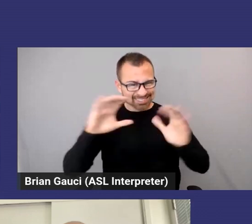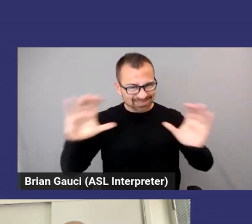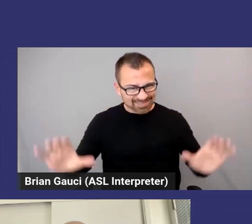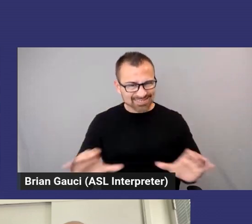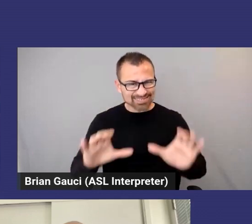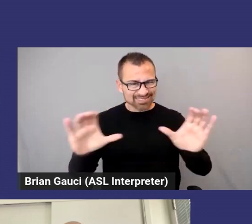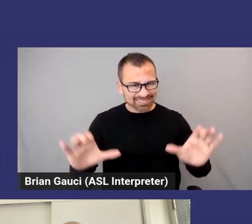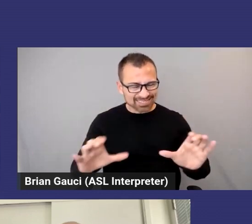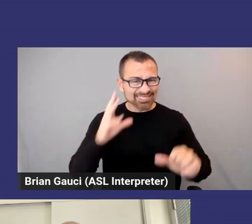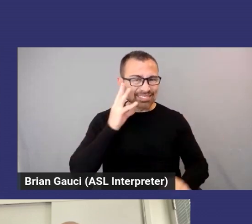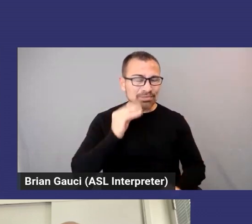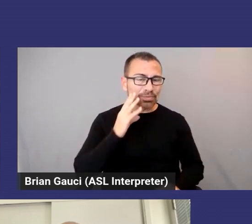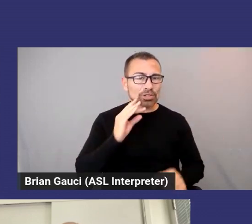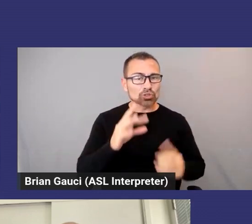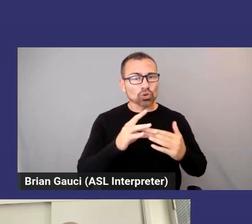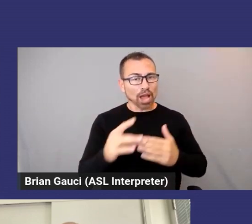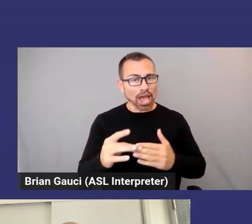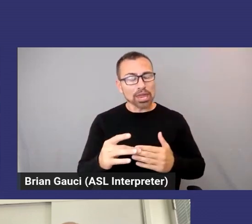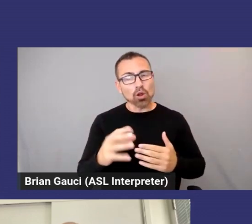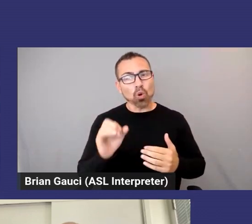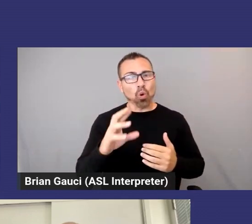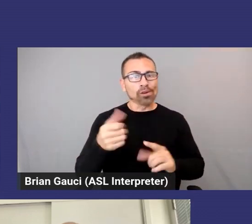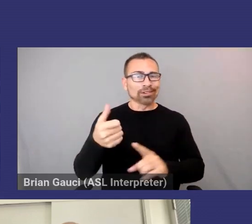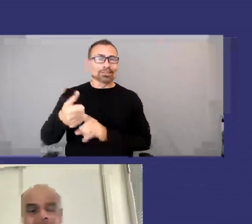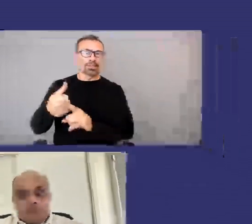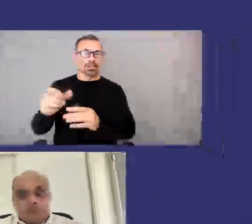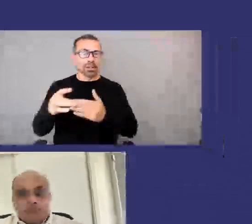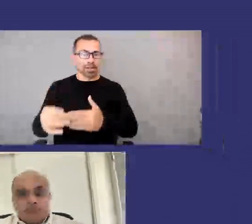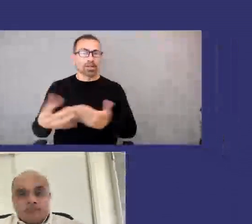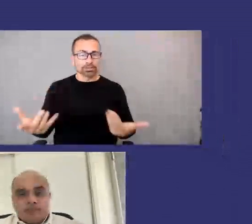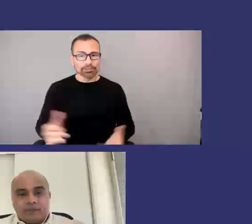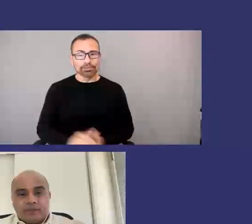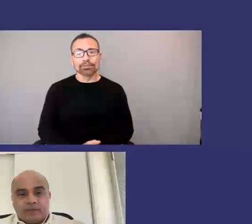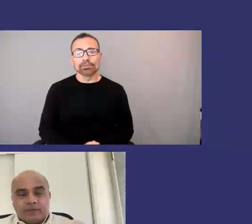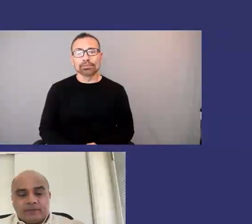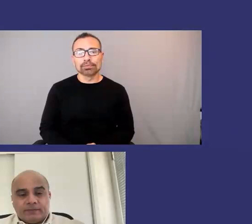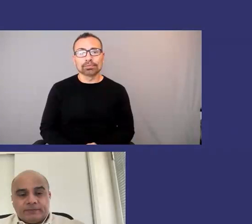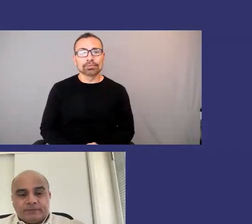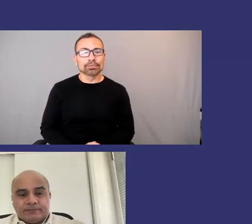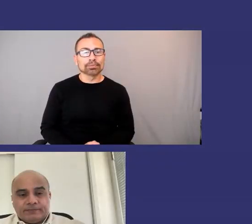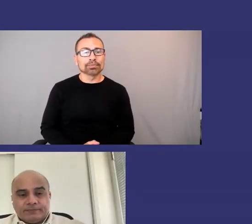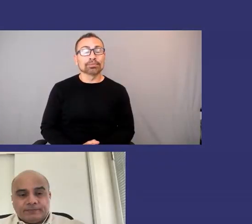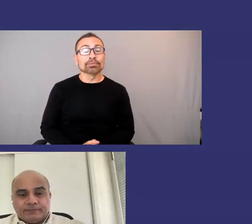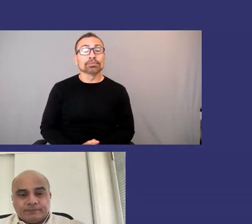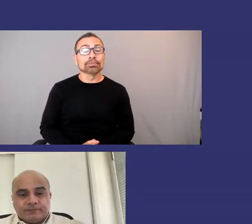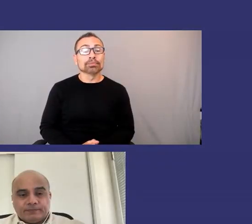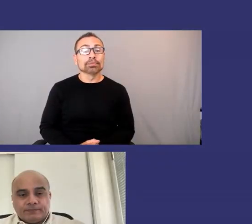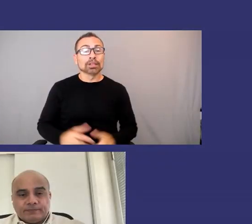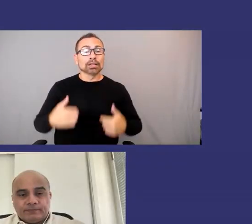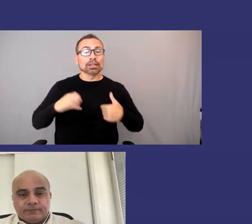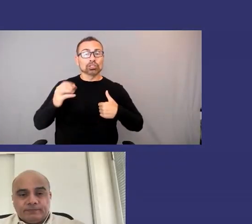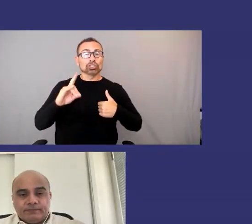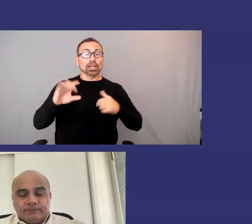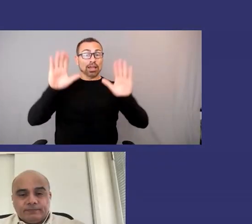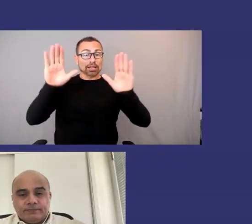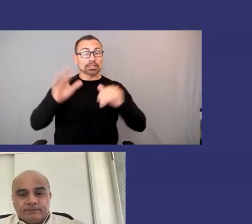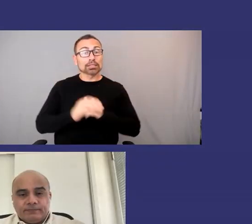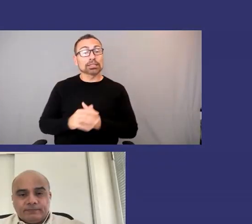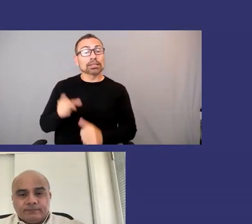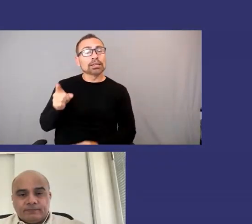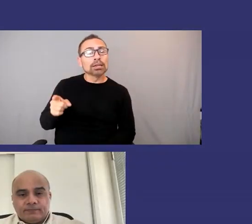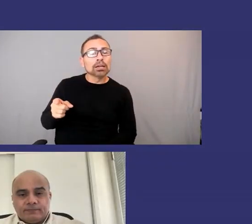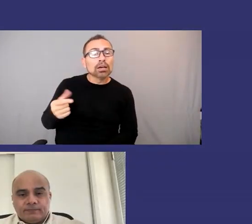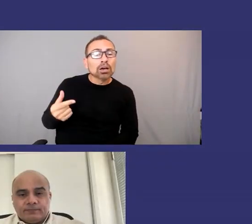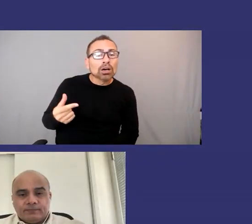your self-guided workshops. Excellent. Look, Garuna's got a question. They said VPC Lattice is great. I was thinking